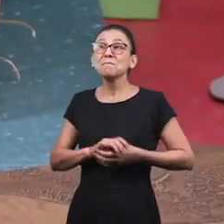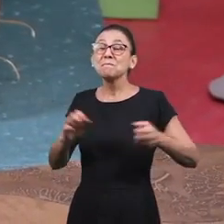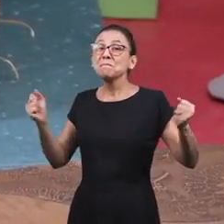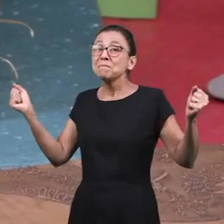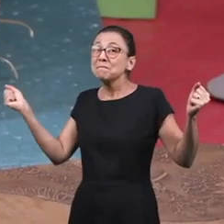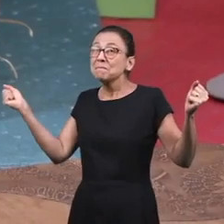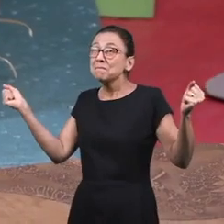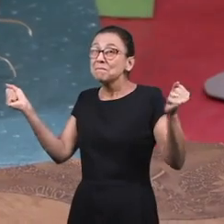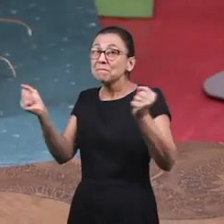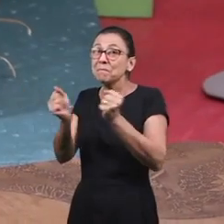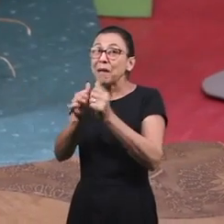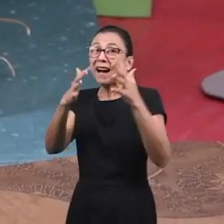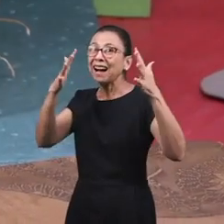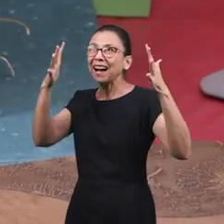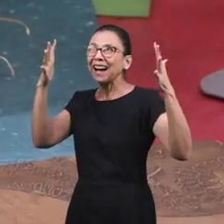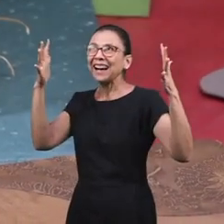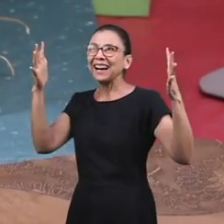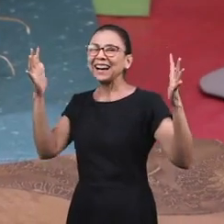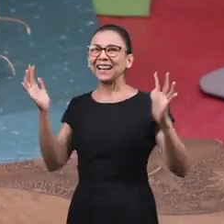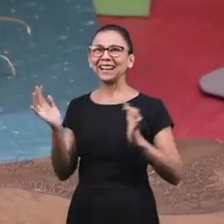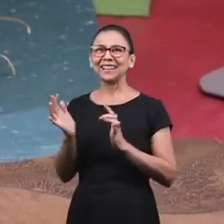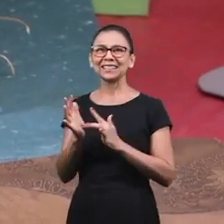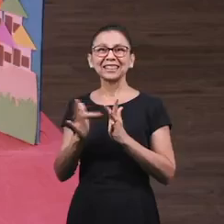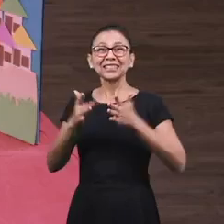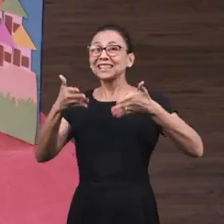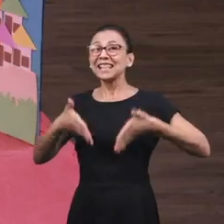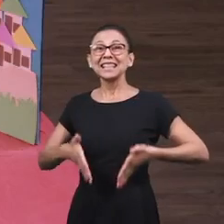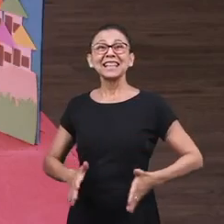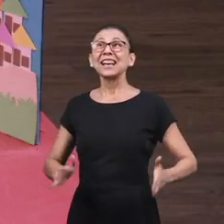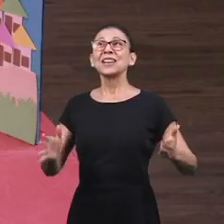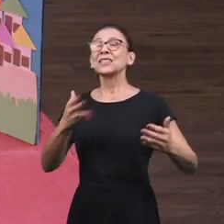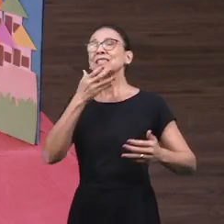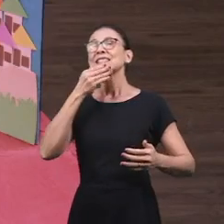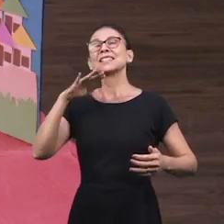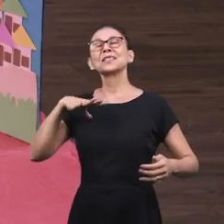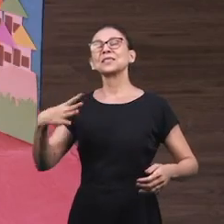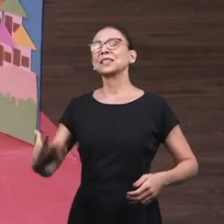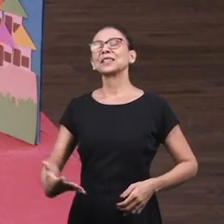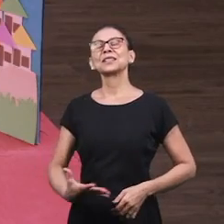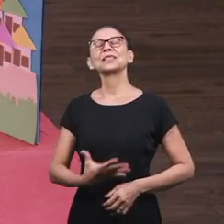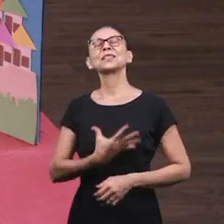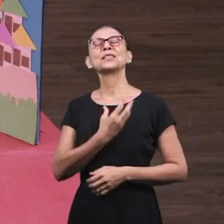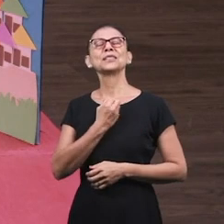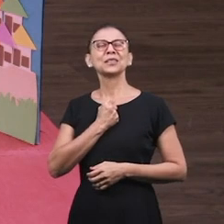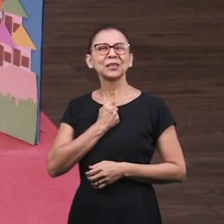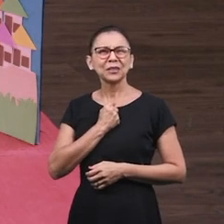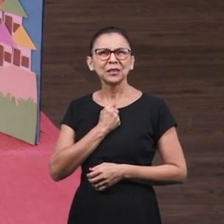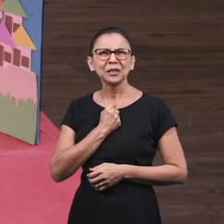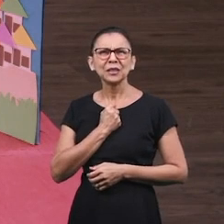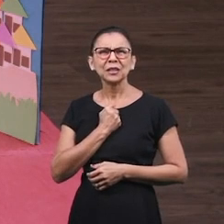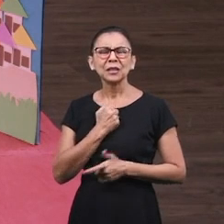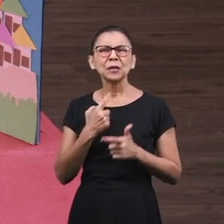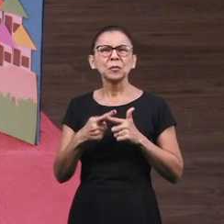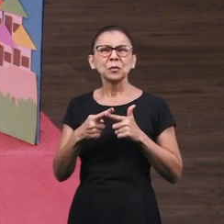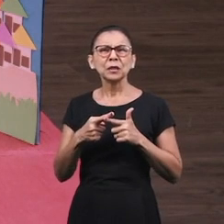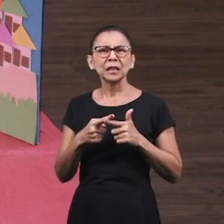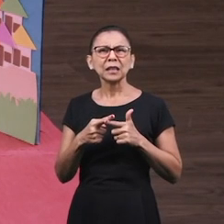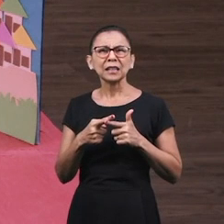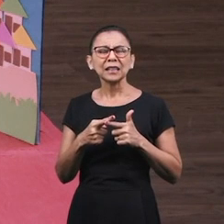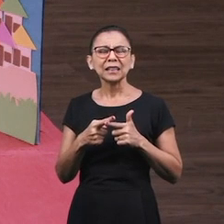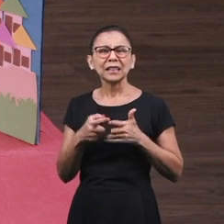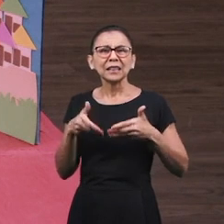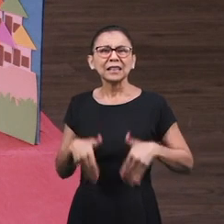glorious because our Savior, our King, was born. The one that came to bring true peace, true